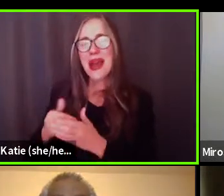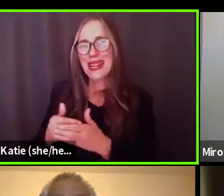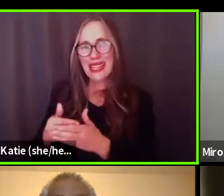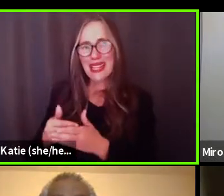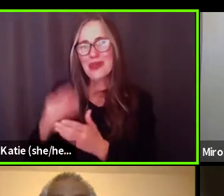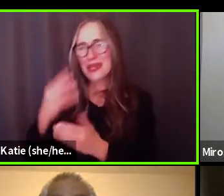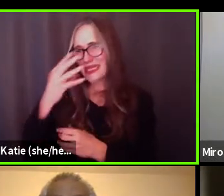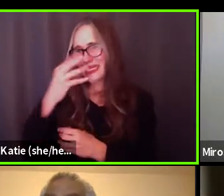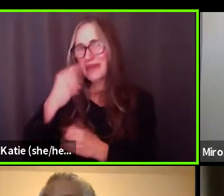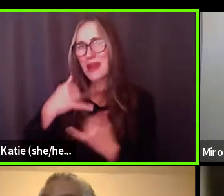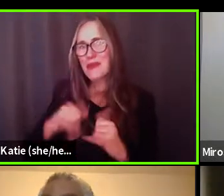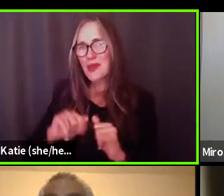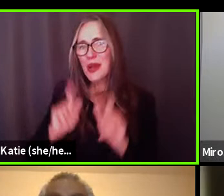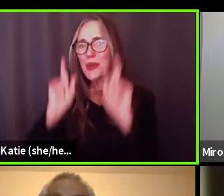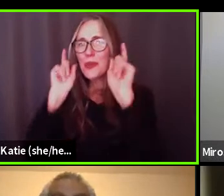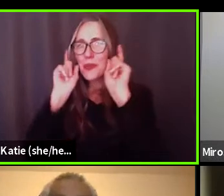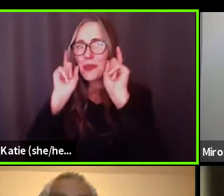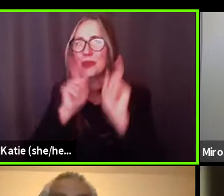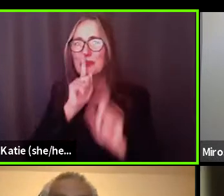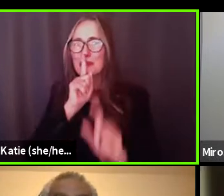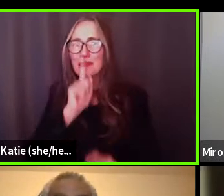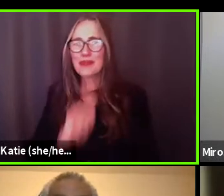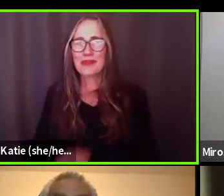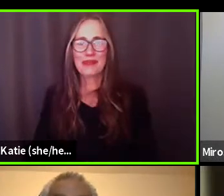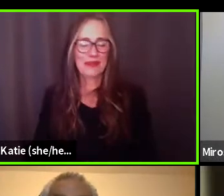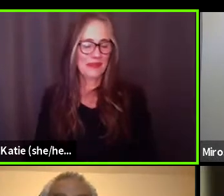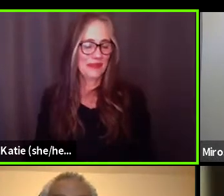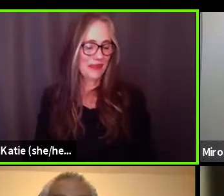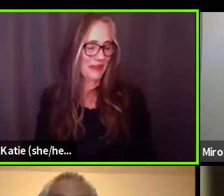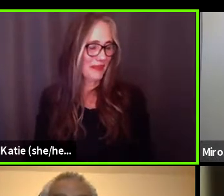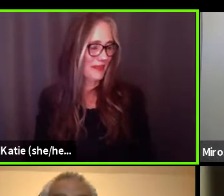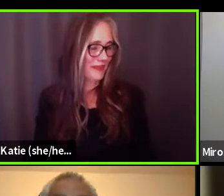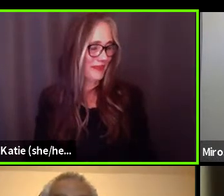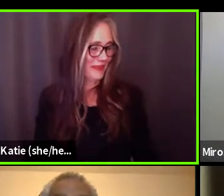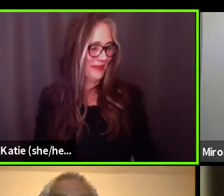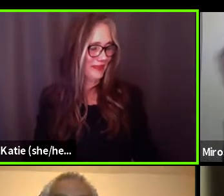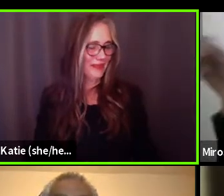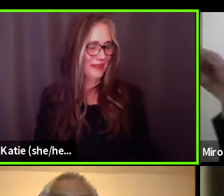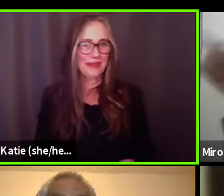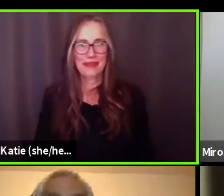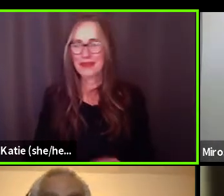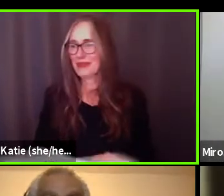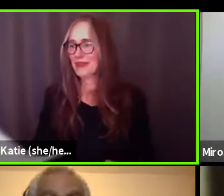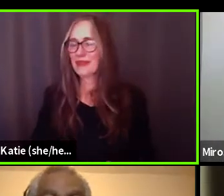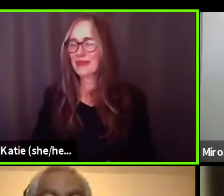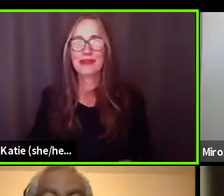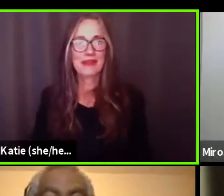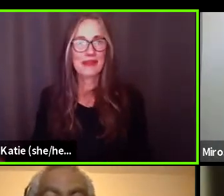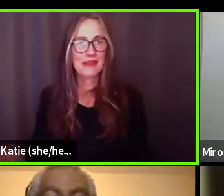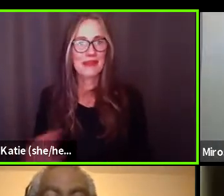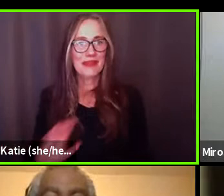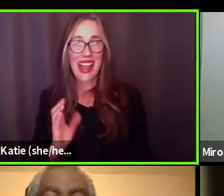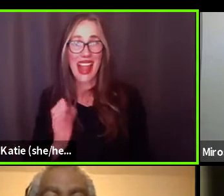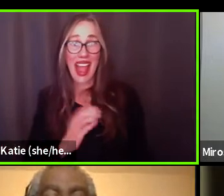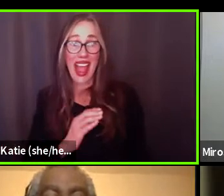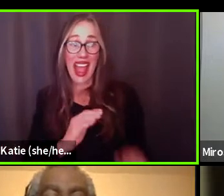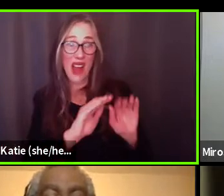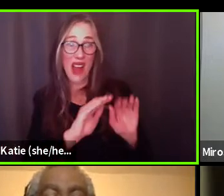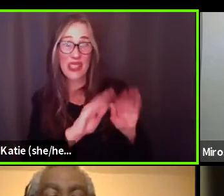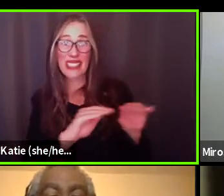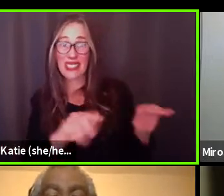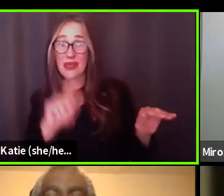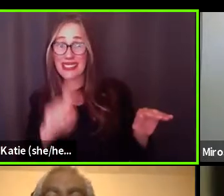quiet oh cute our little ones need to be quiet because they're not being quite